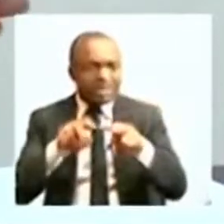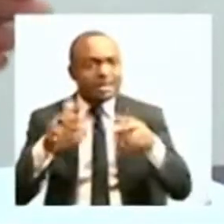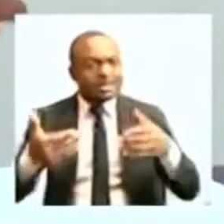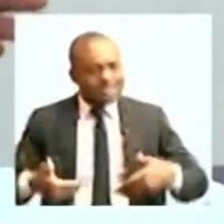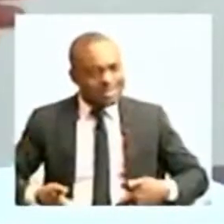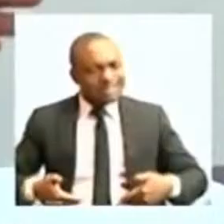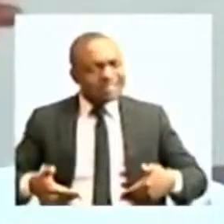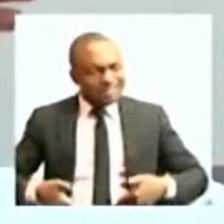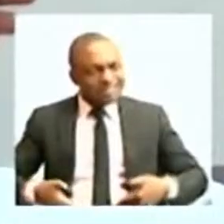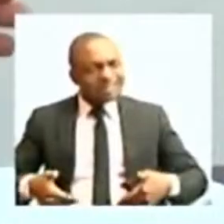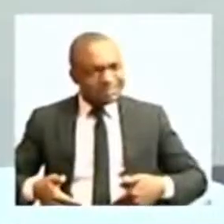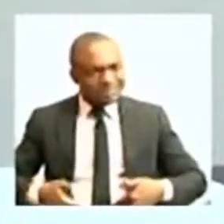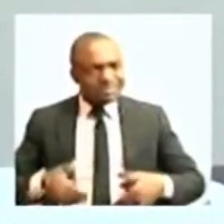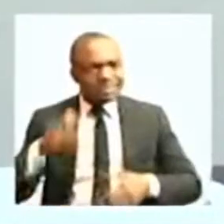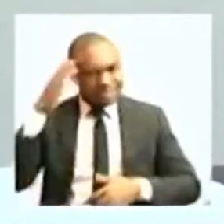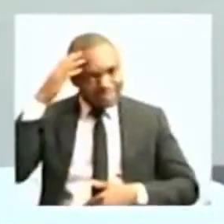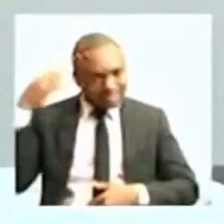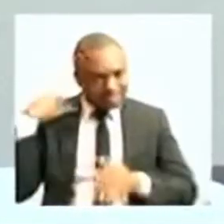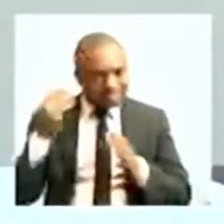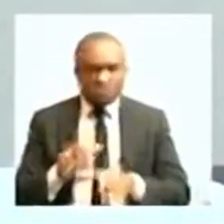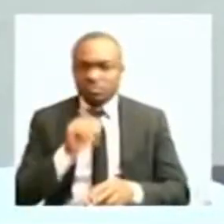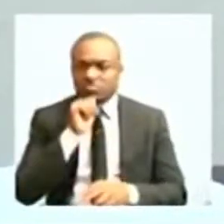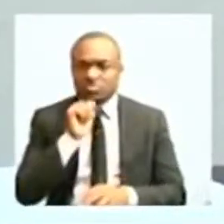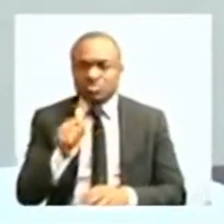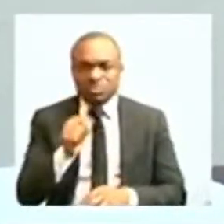juniors who are not competent.